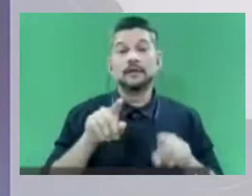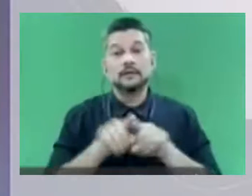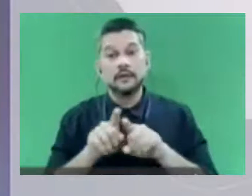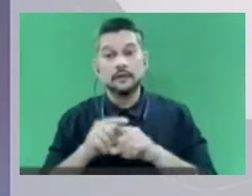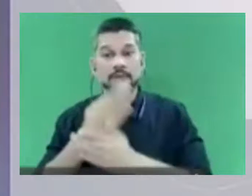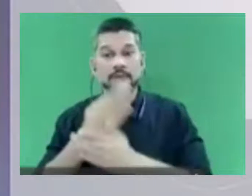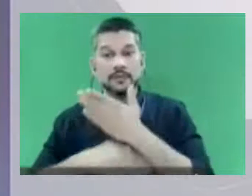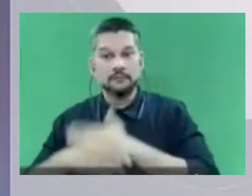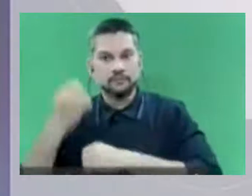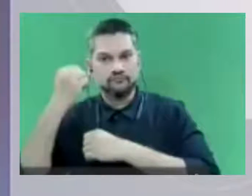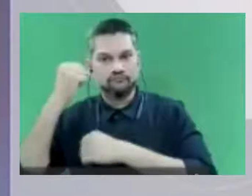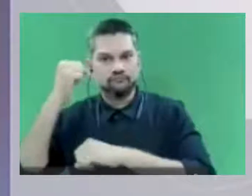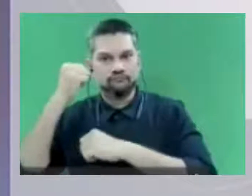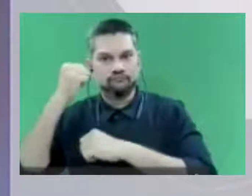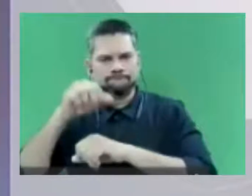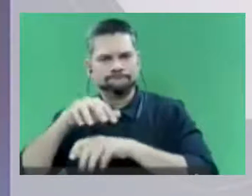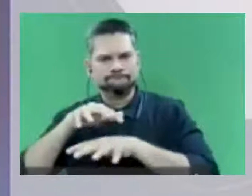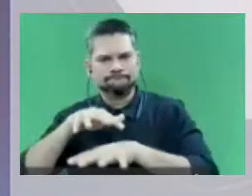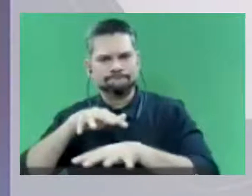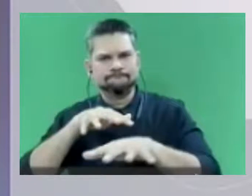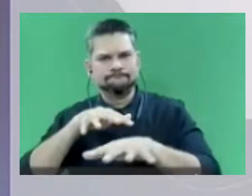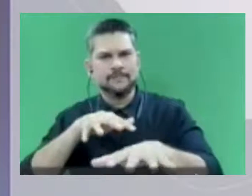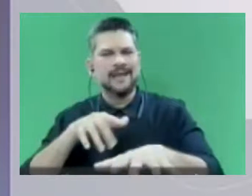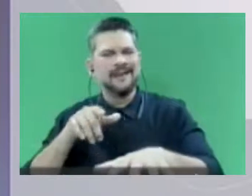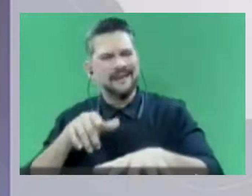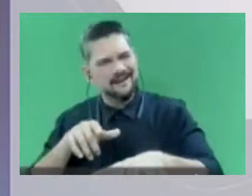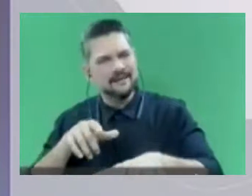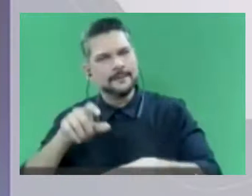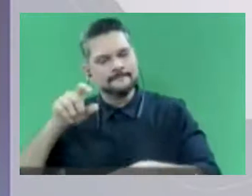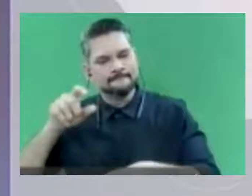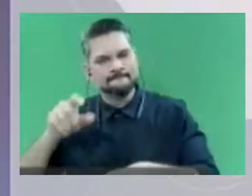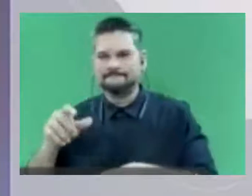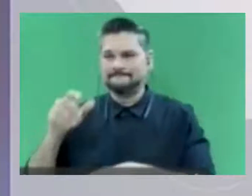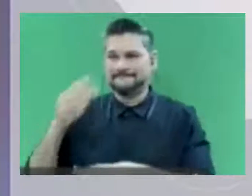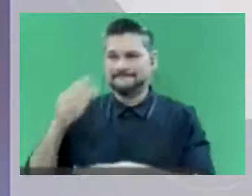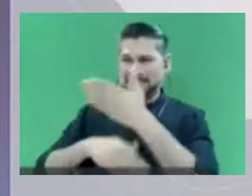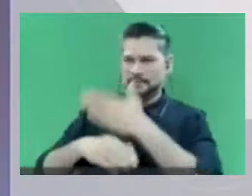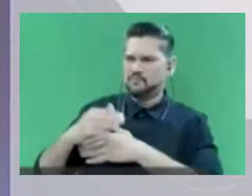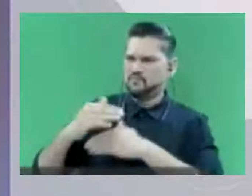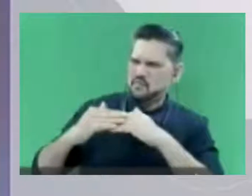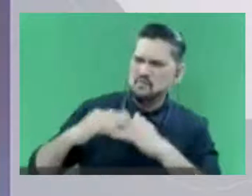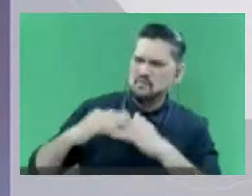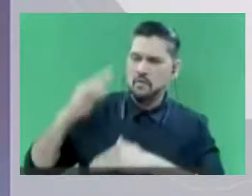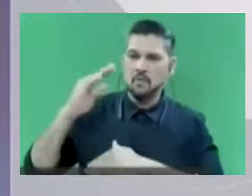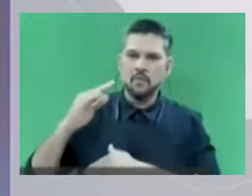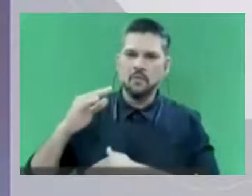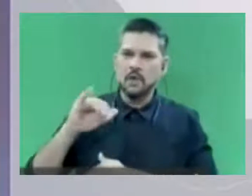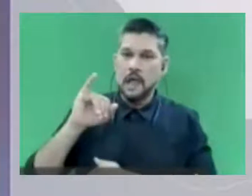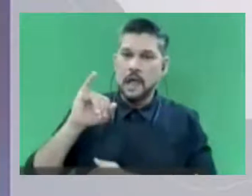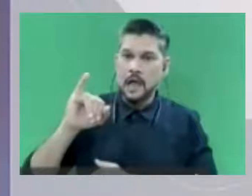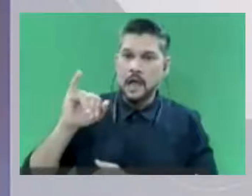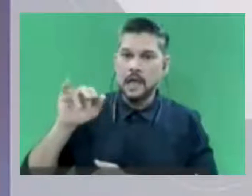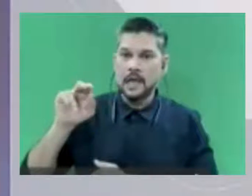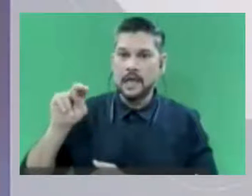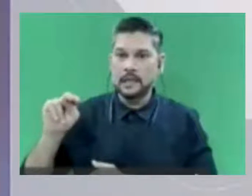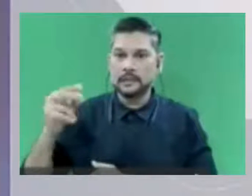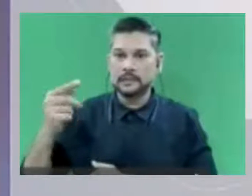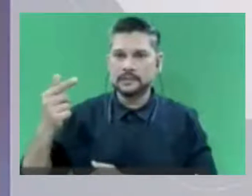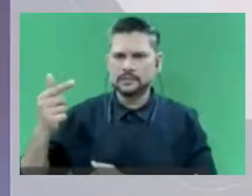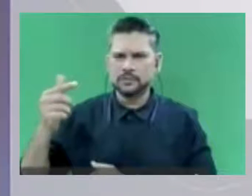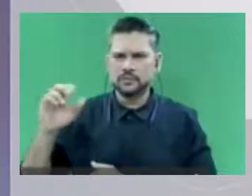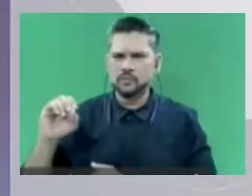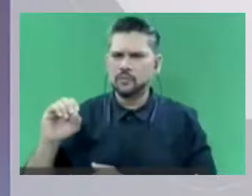community need to come forward. Like so-called INGO, there is many disability INGO. Why they are not supporting